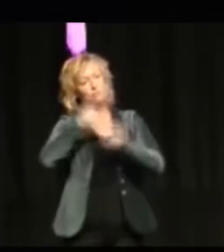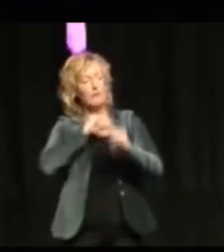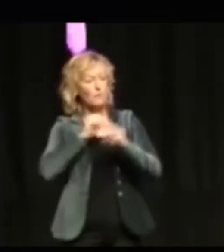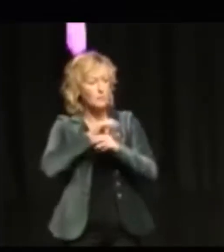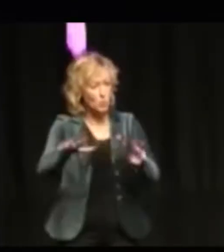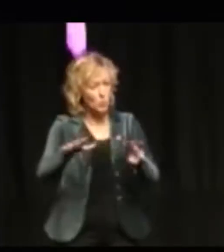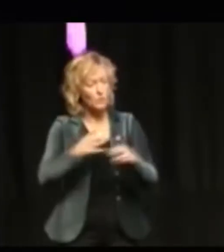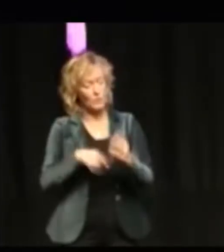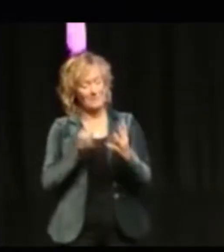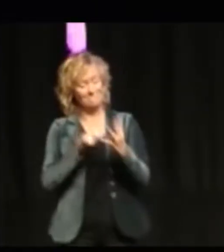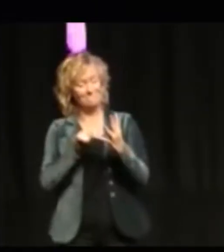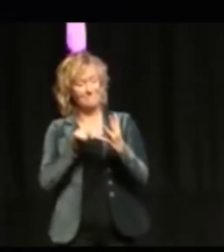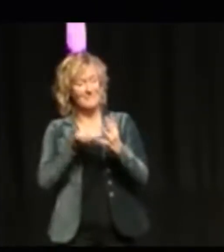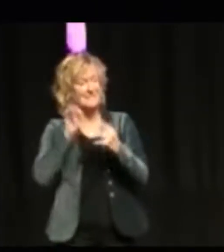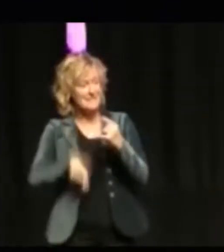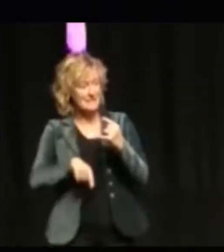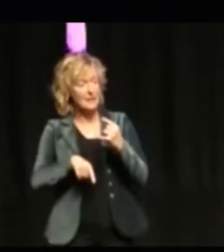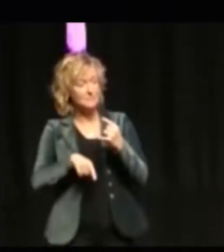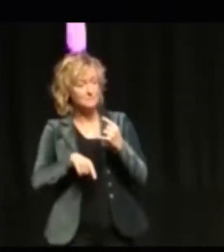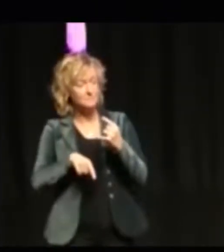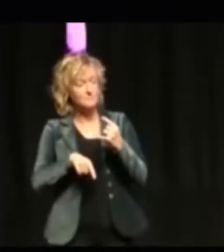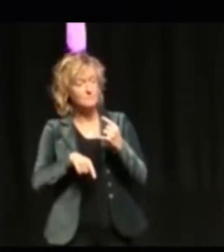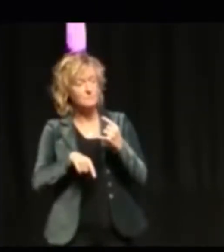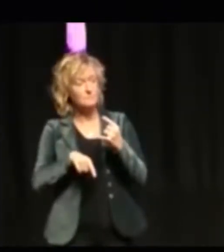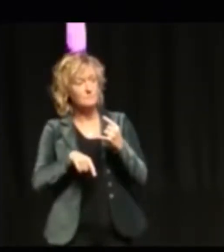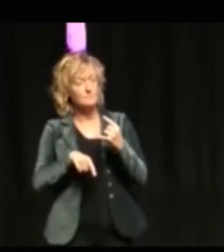information. And the last one,